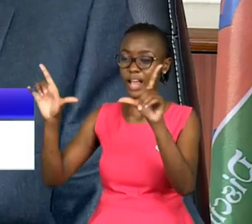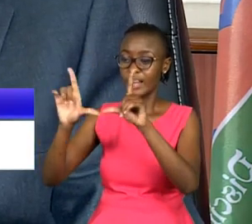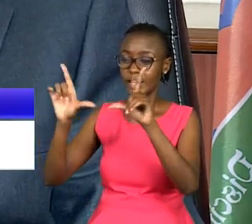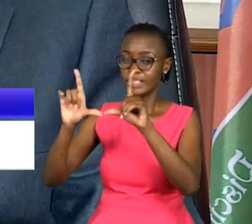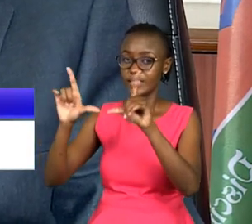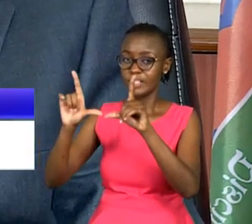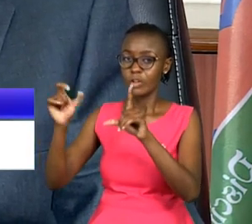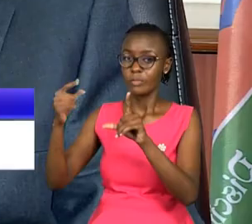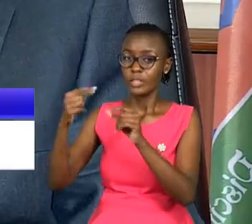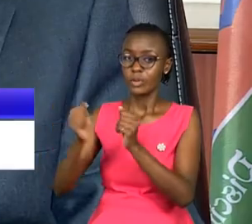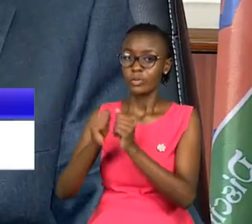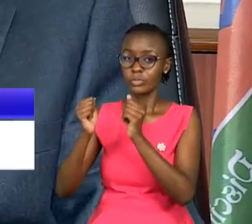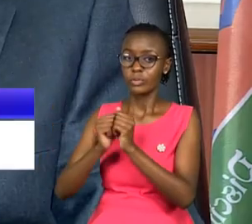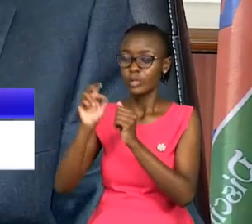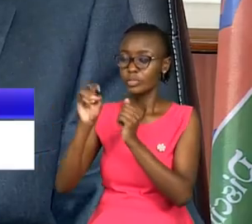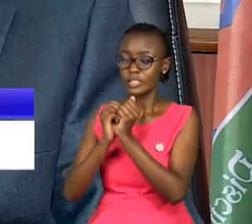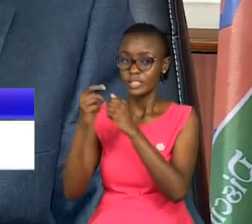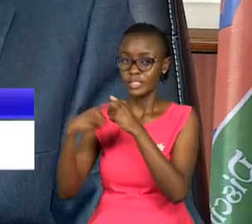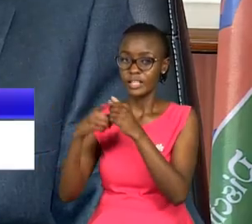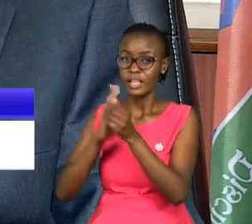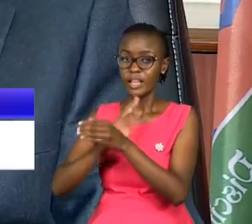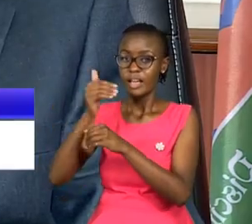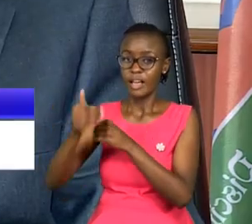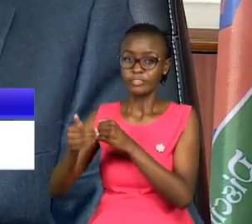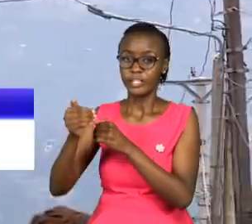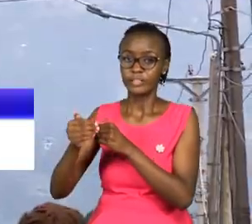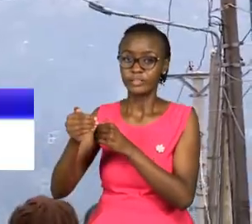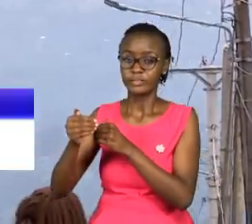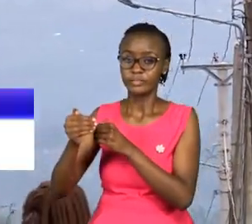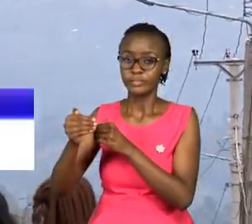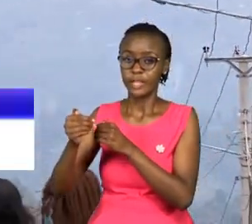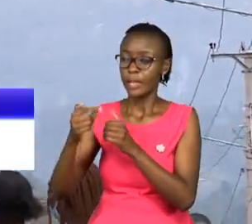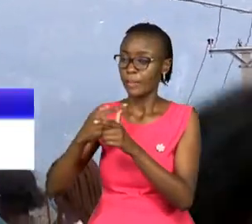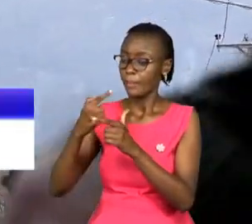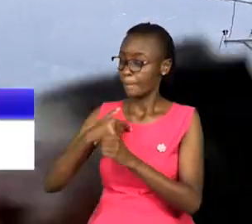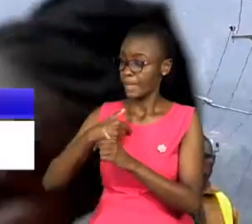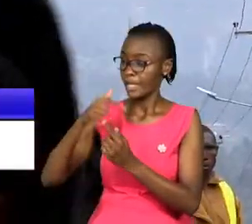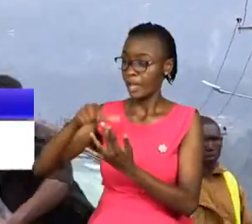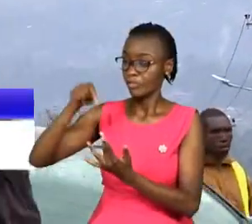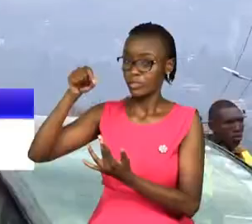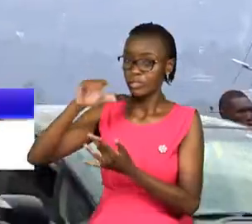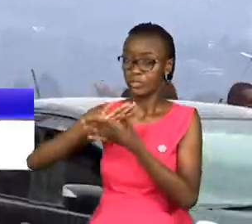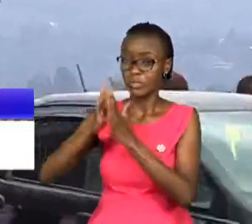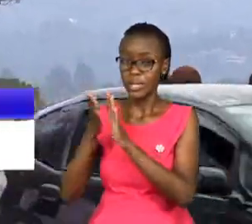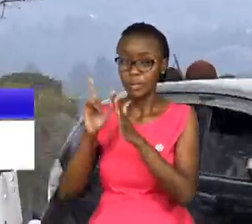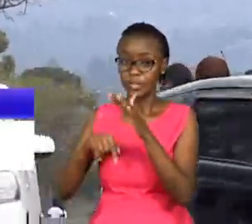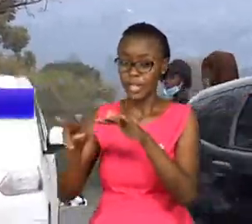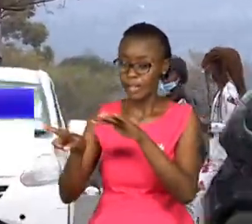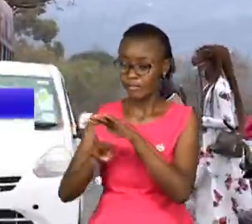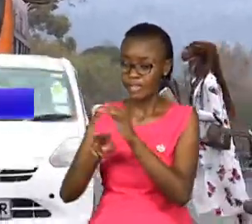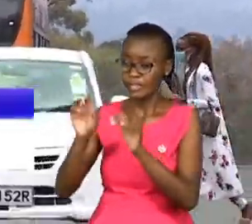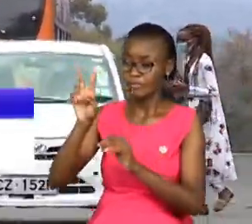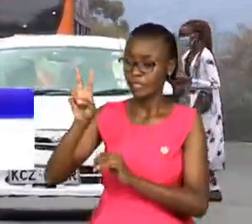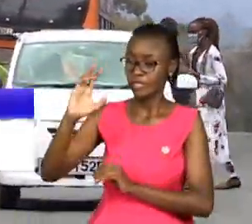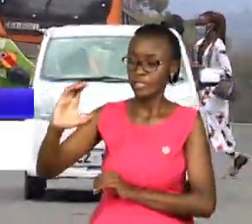October 2016. And immediately after the award of charter, I was appointed to act as the deputy vice chancellor in charge